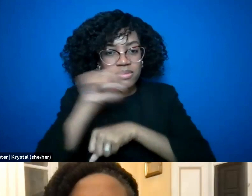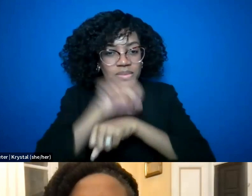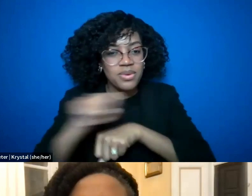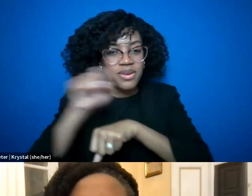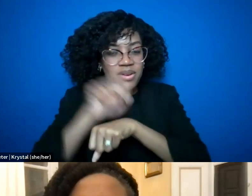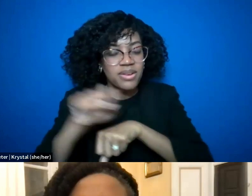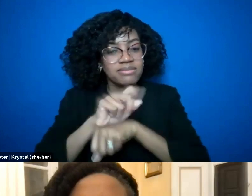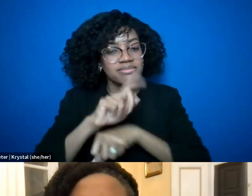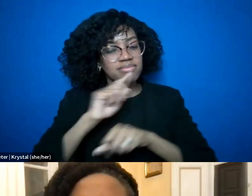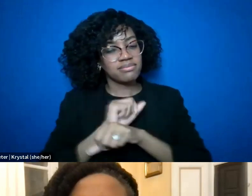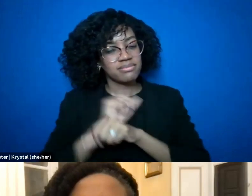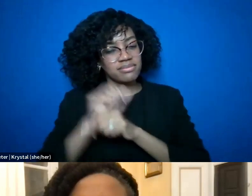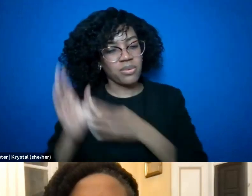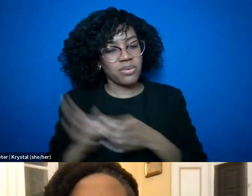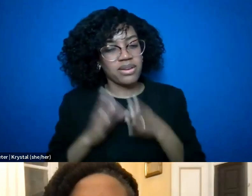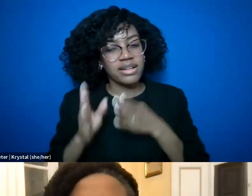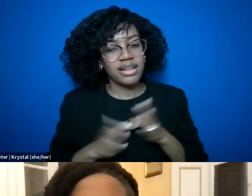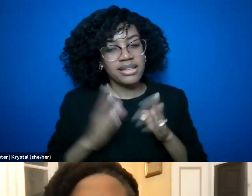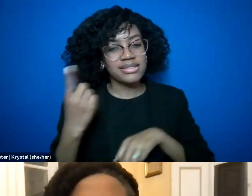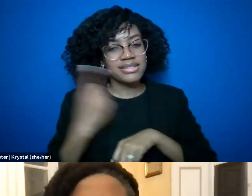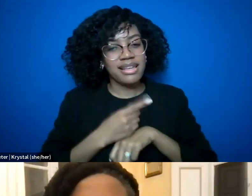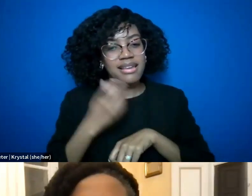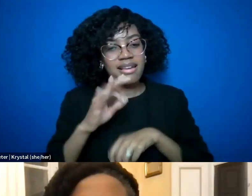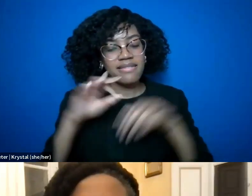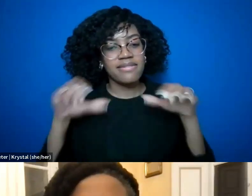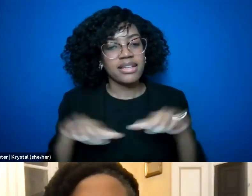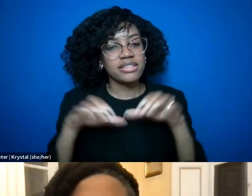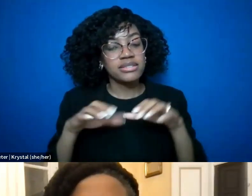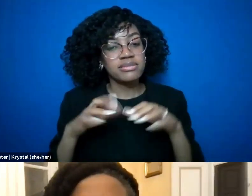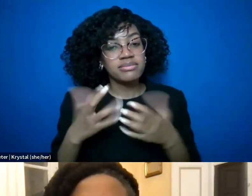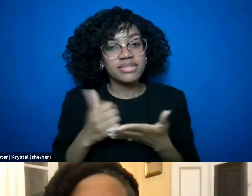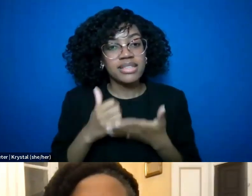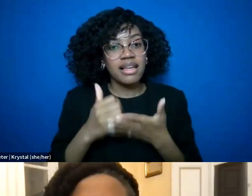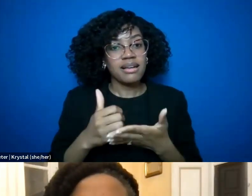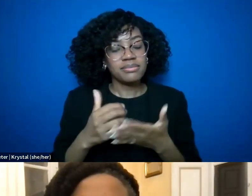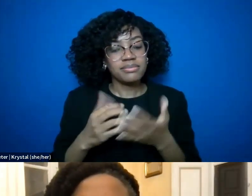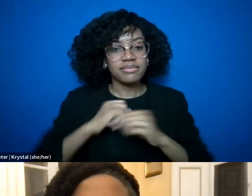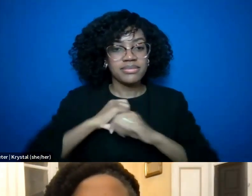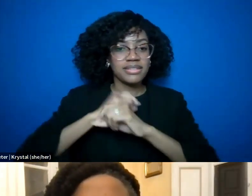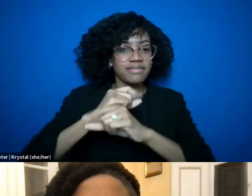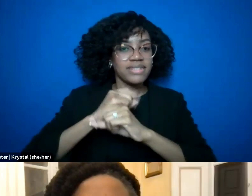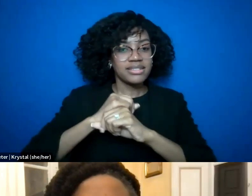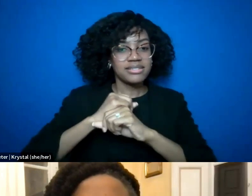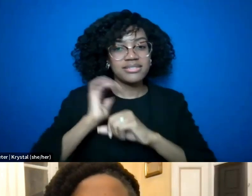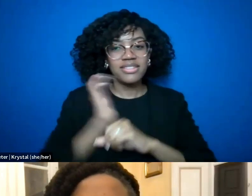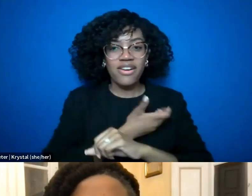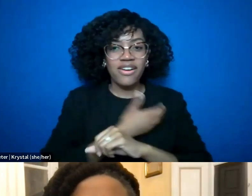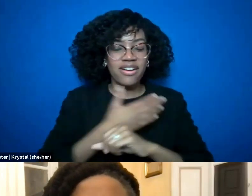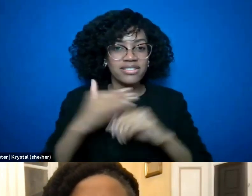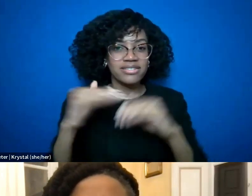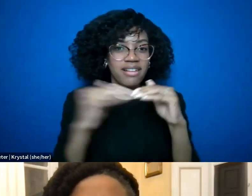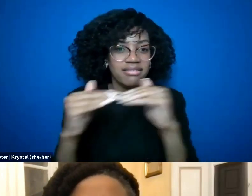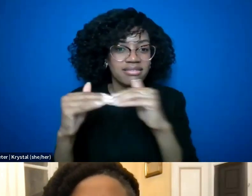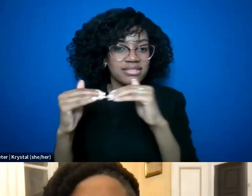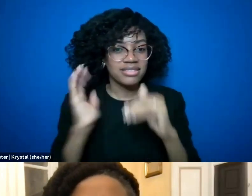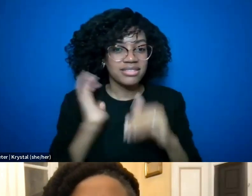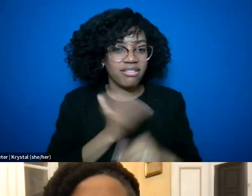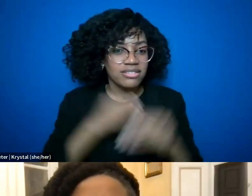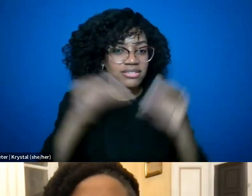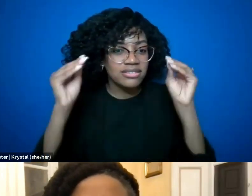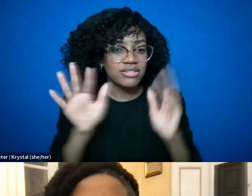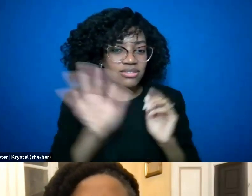of action to help defend my colleagues and teachers all across the country doing this